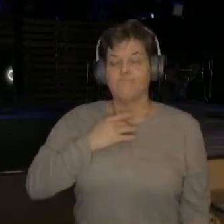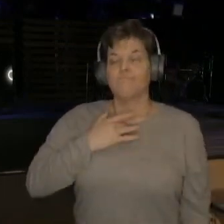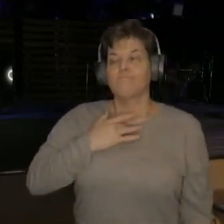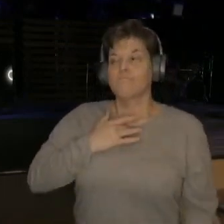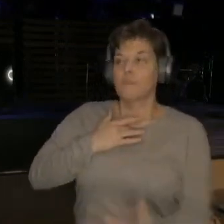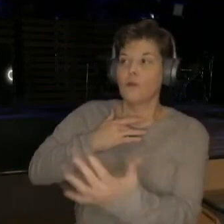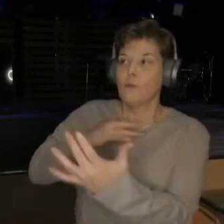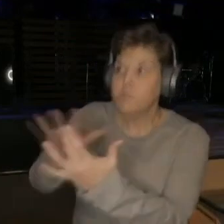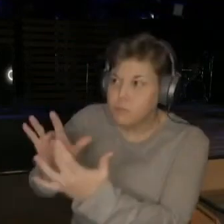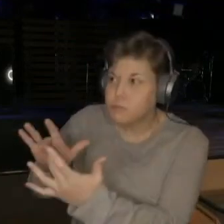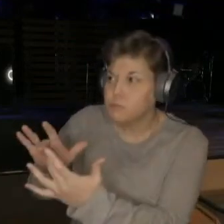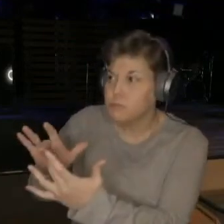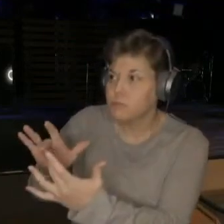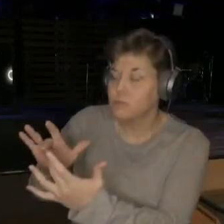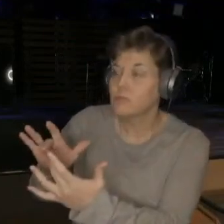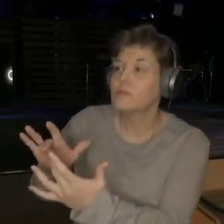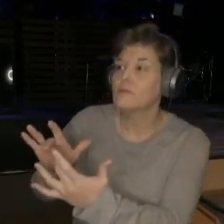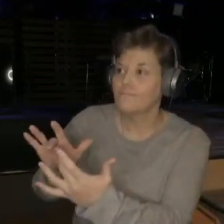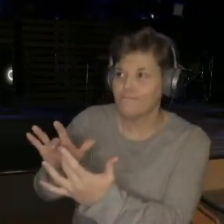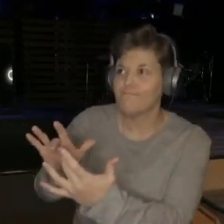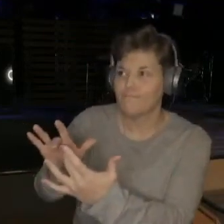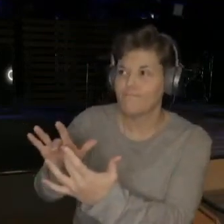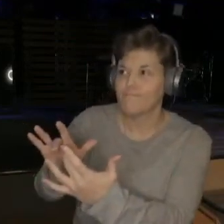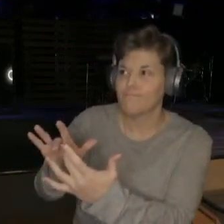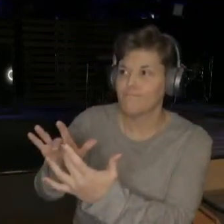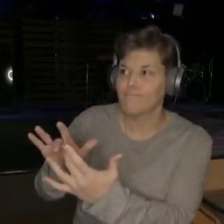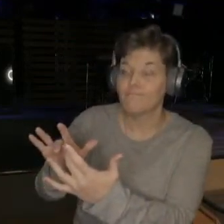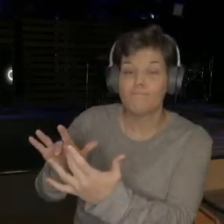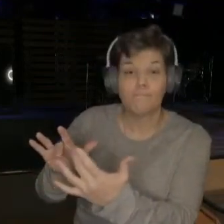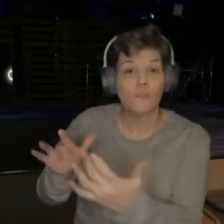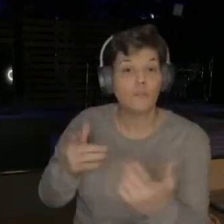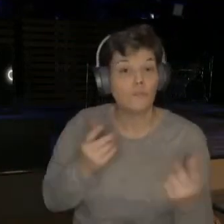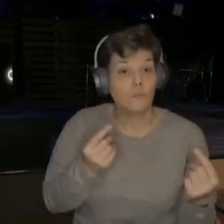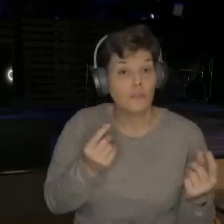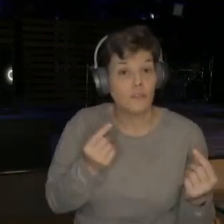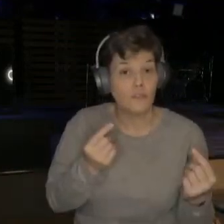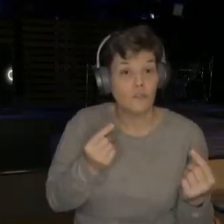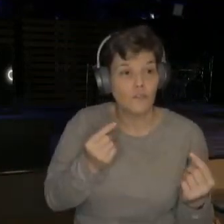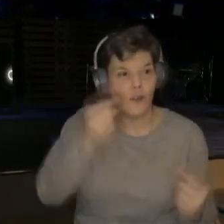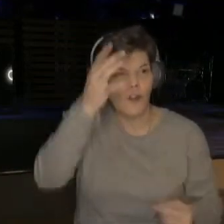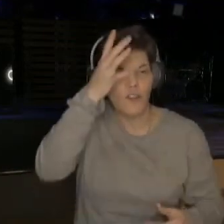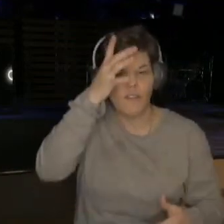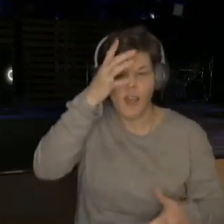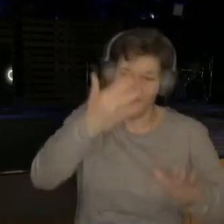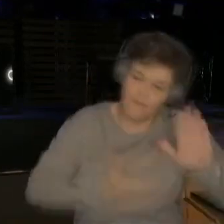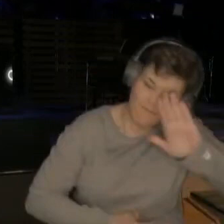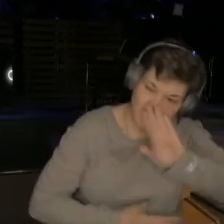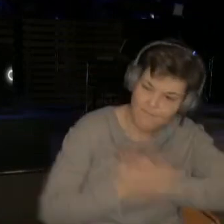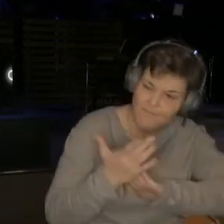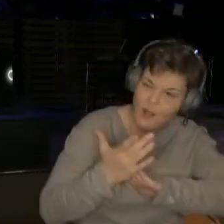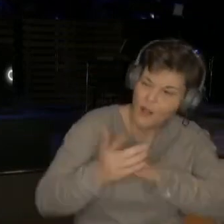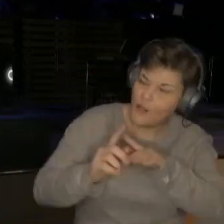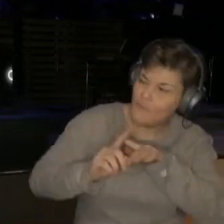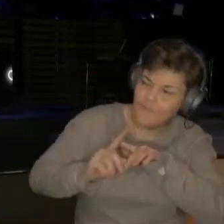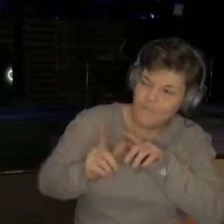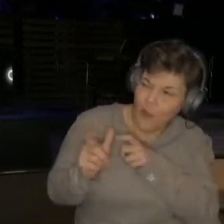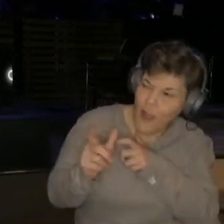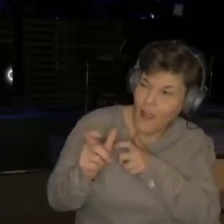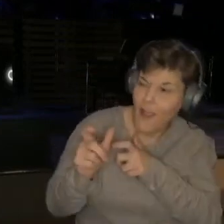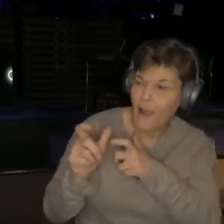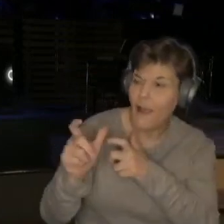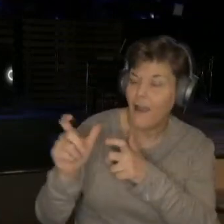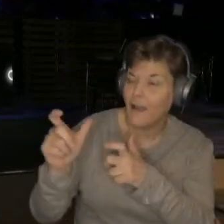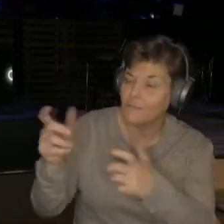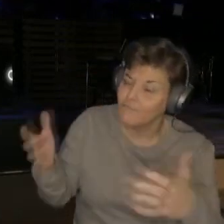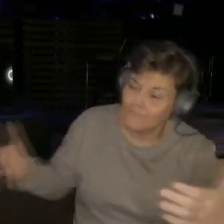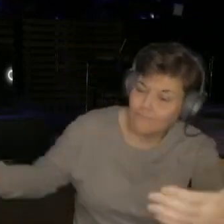son who was returning home. The father raced out to meet him, swept him up in his